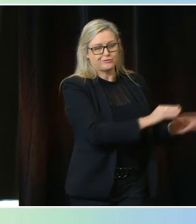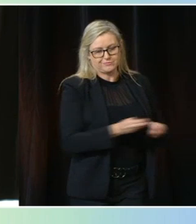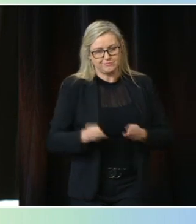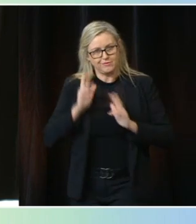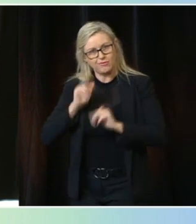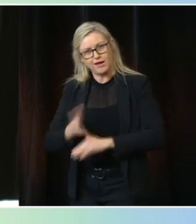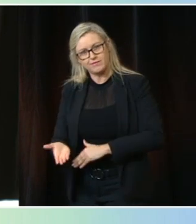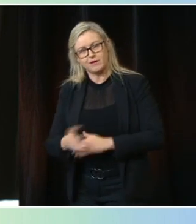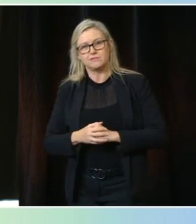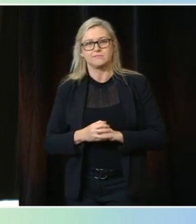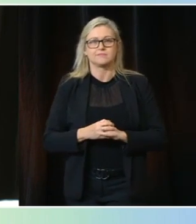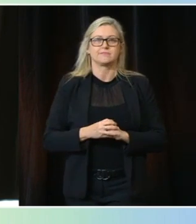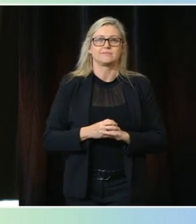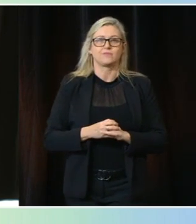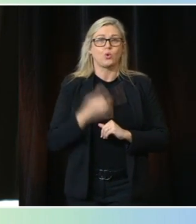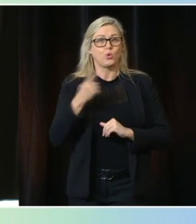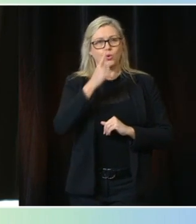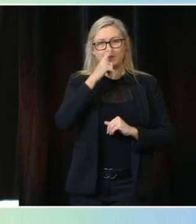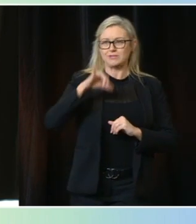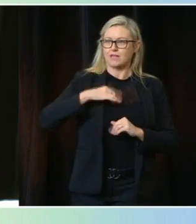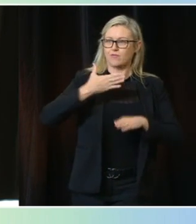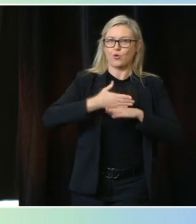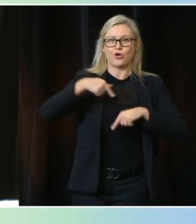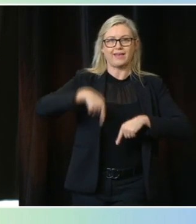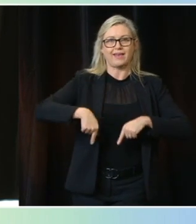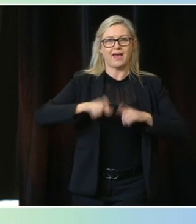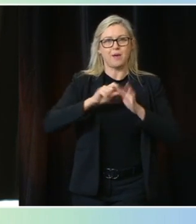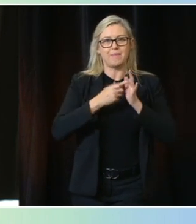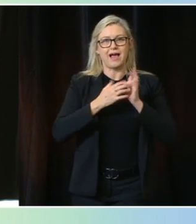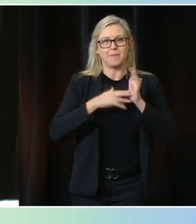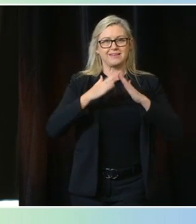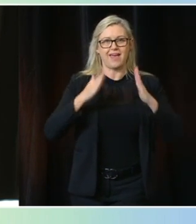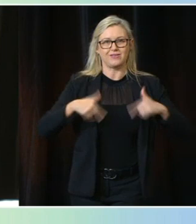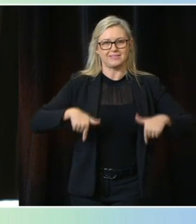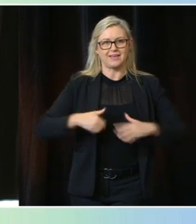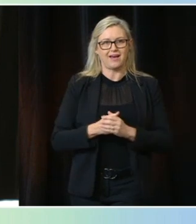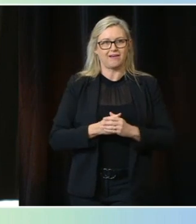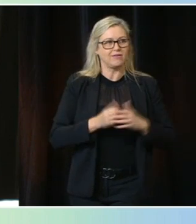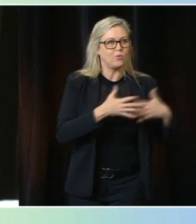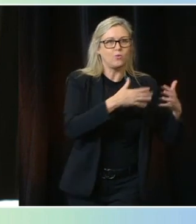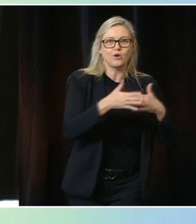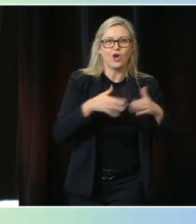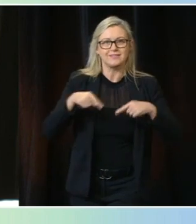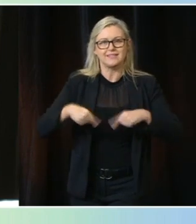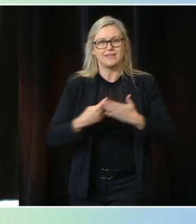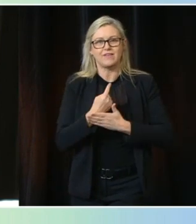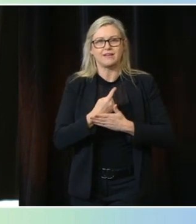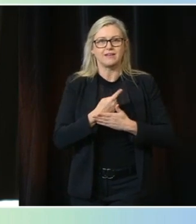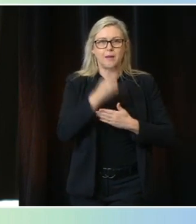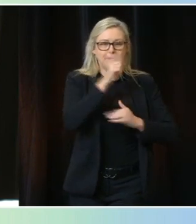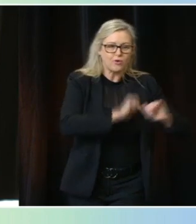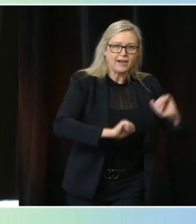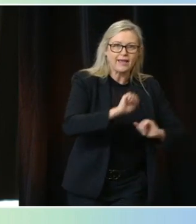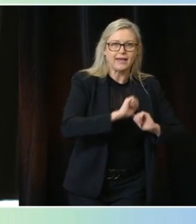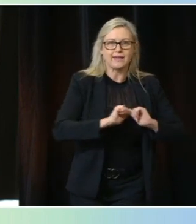the workers in this very building who are making this event possible the cleaners the Caterers and